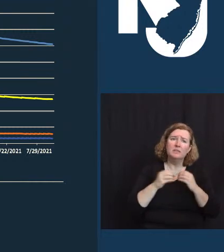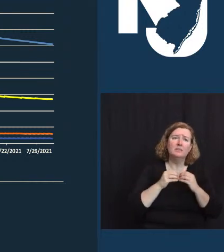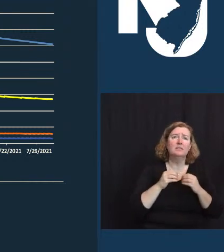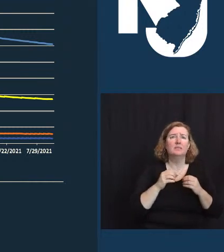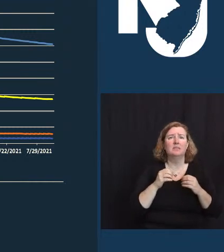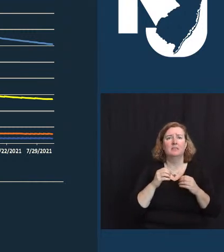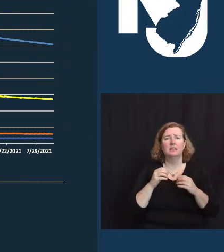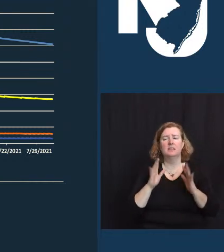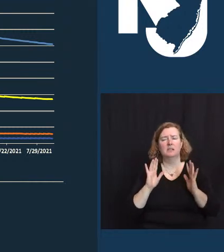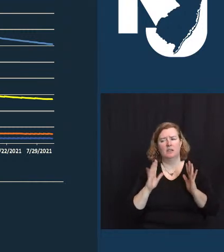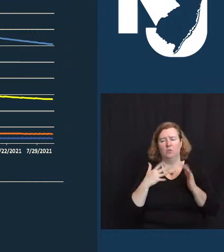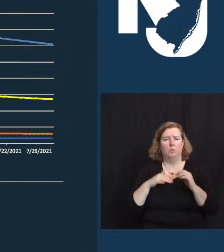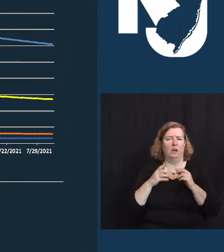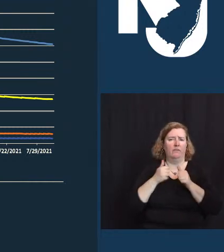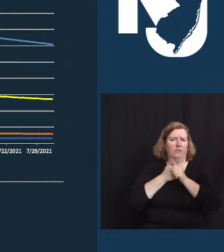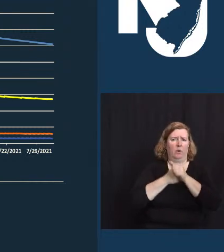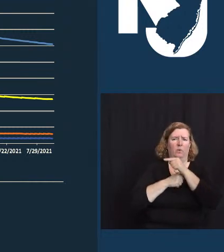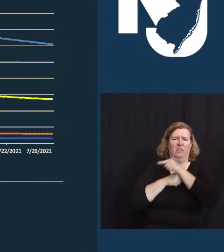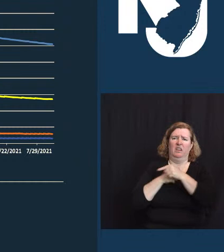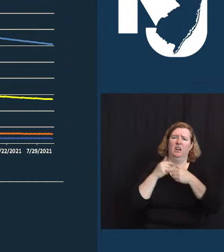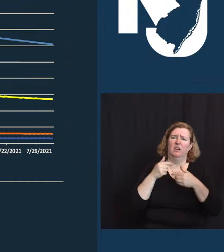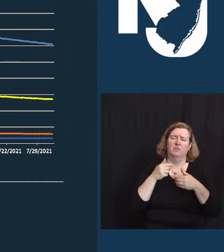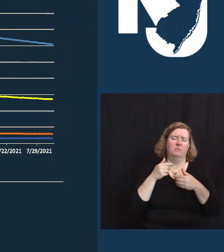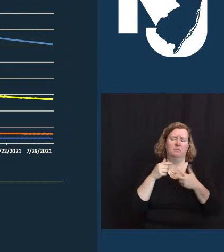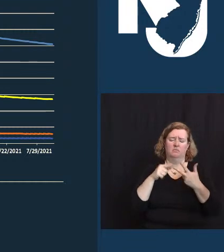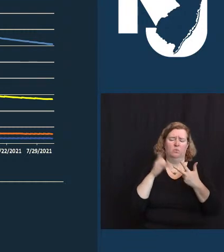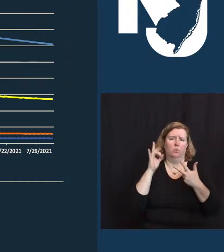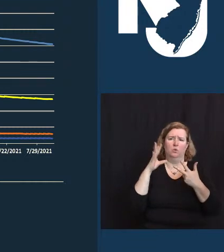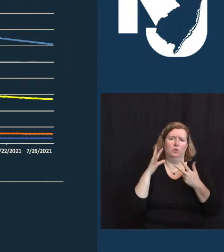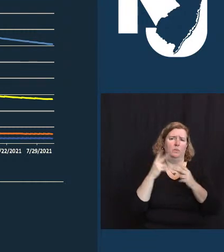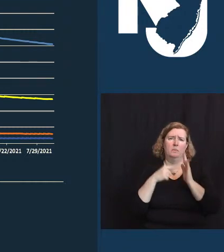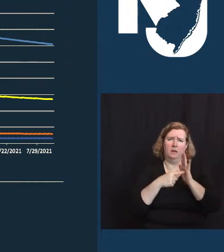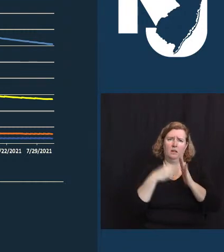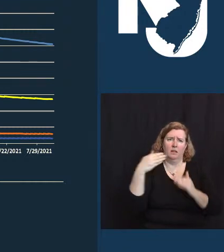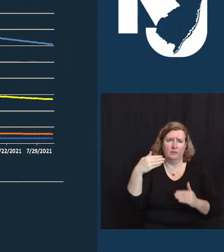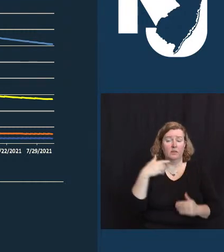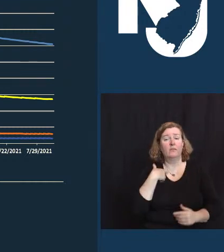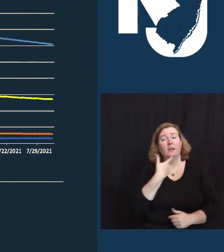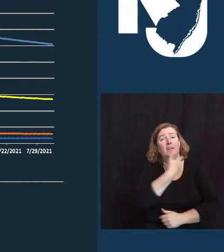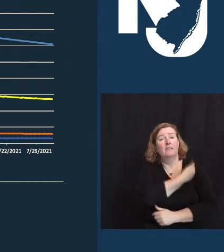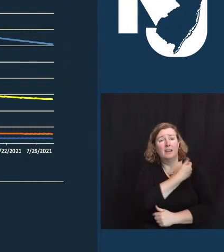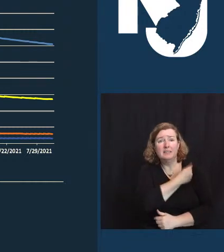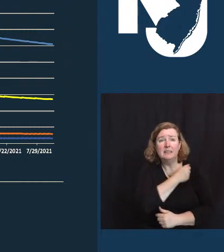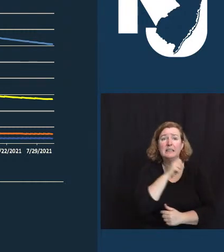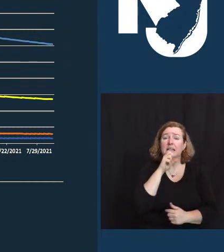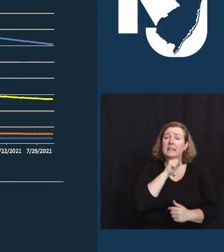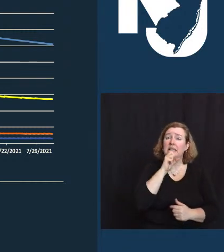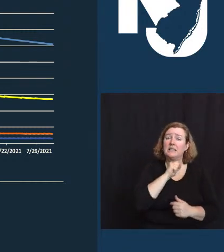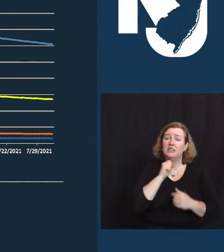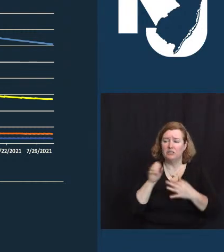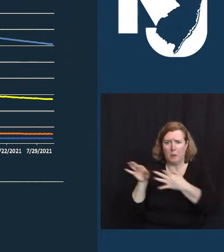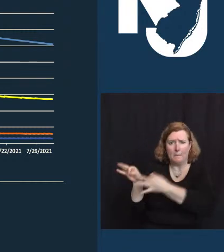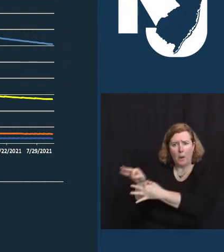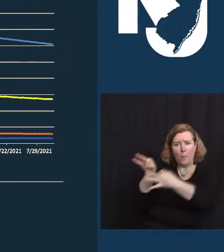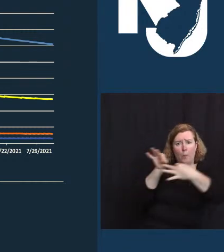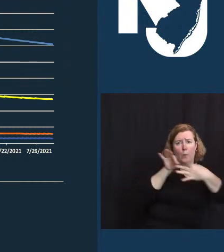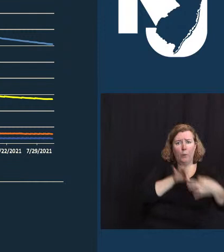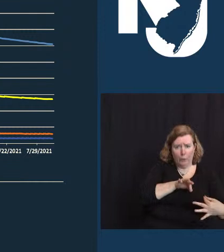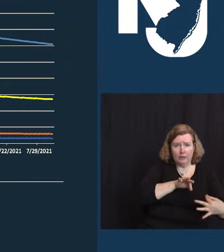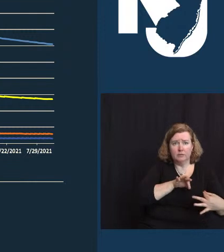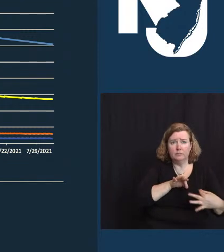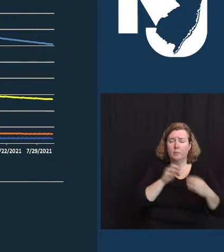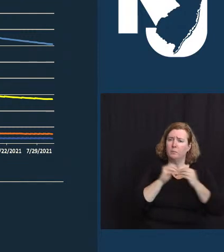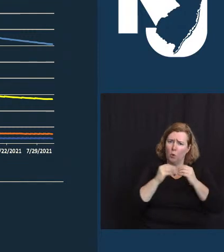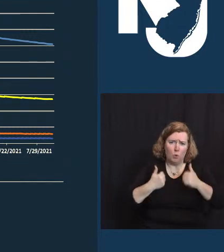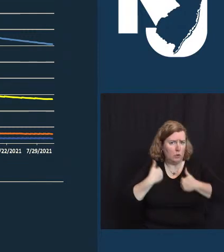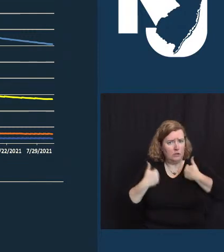that from Judy. It is also a reason why we moved up our vaccine eligibility timeframe aggressively, so we can now have